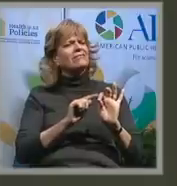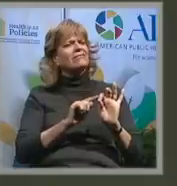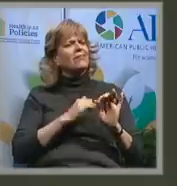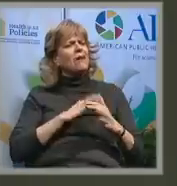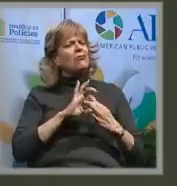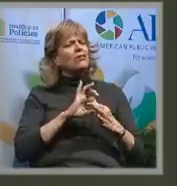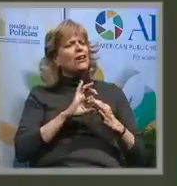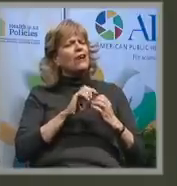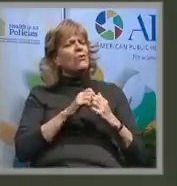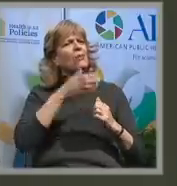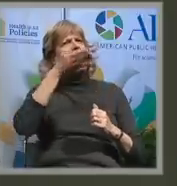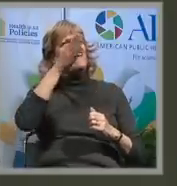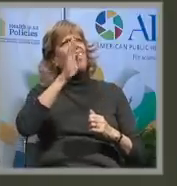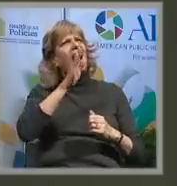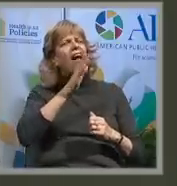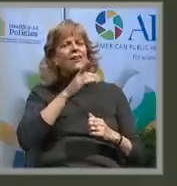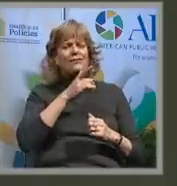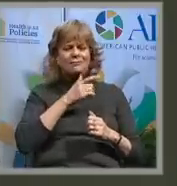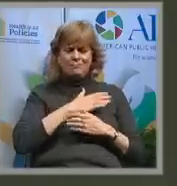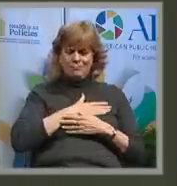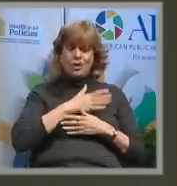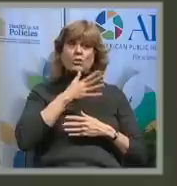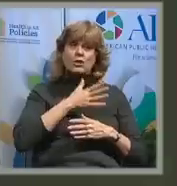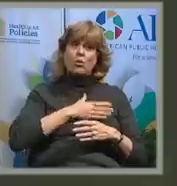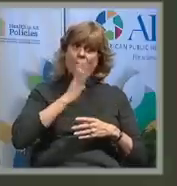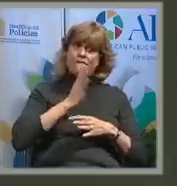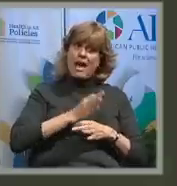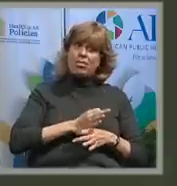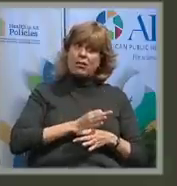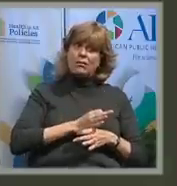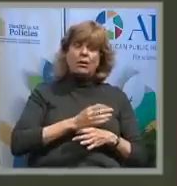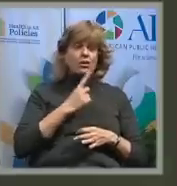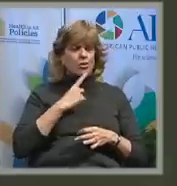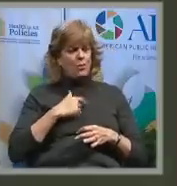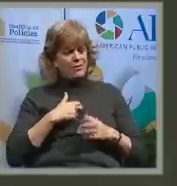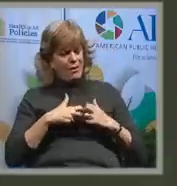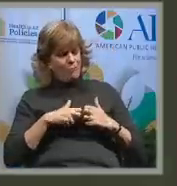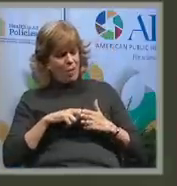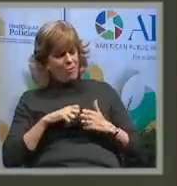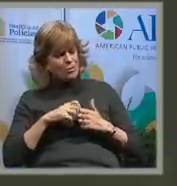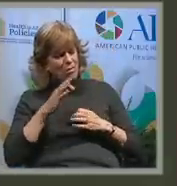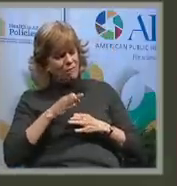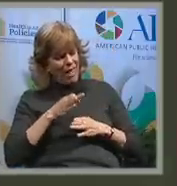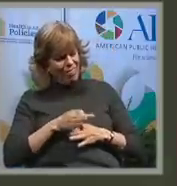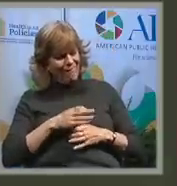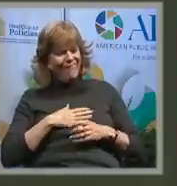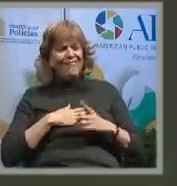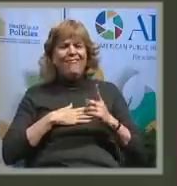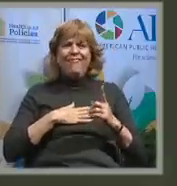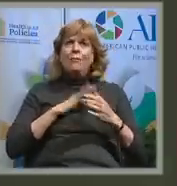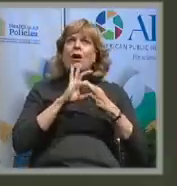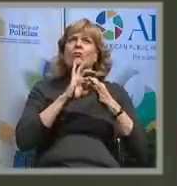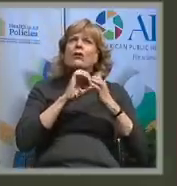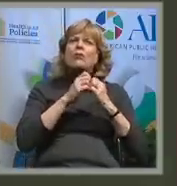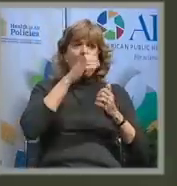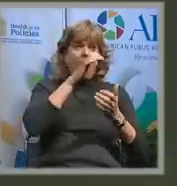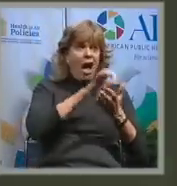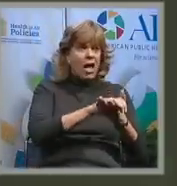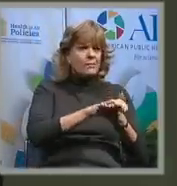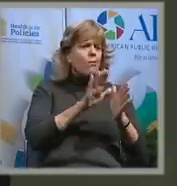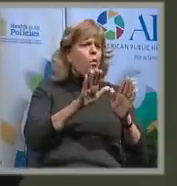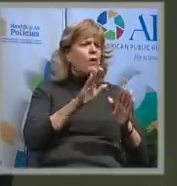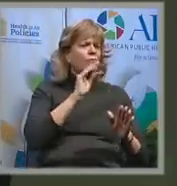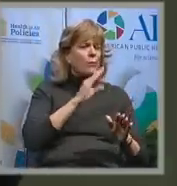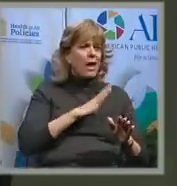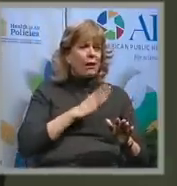my relationship with my God, hold on to your faith. She's trying to keep me strong. She could tell I was having a problem with what she was saying. She said, my relationship with my husband, he's a